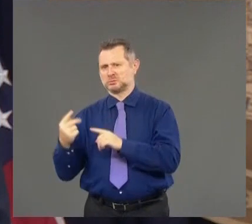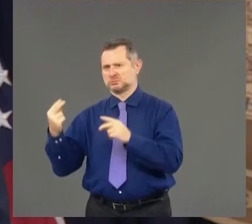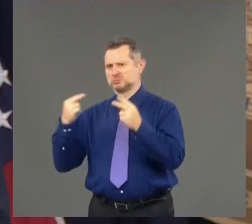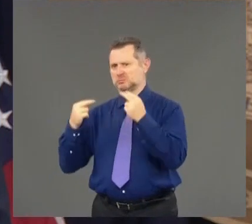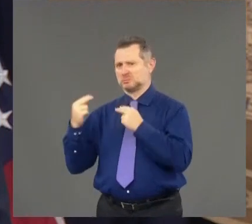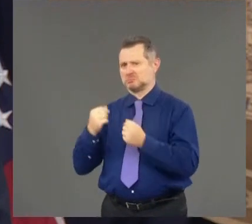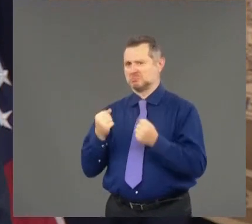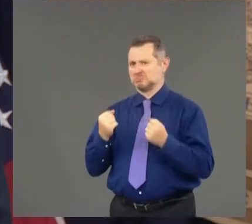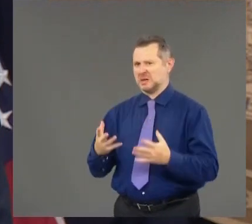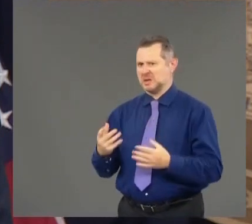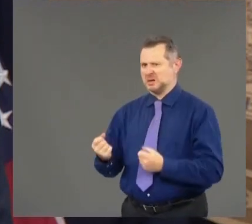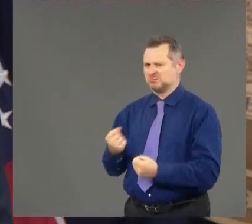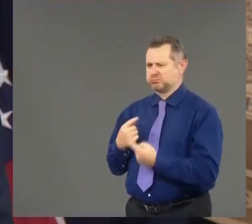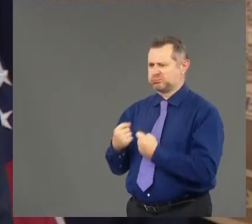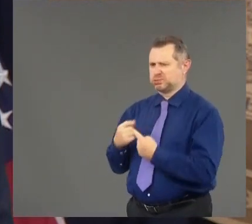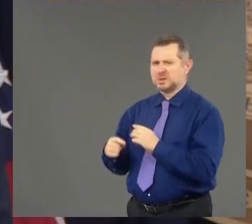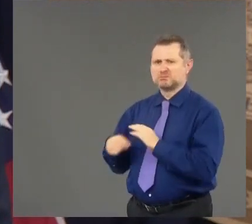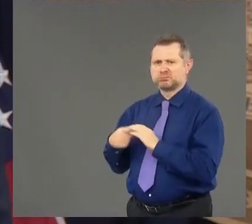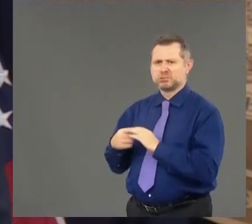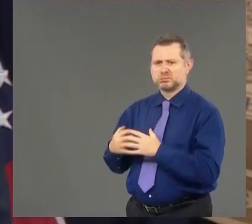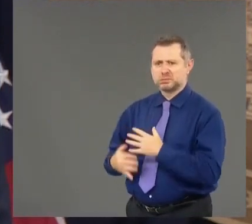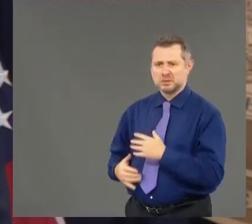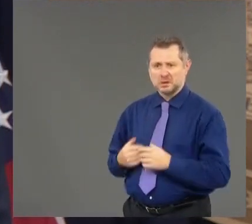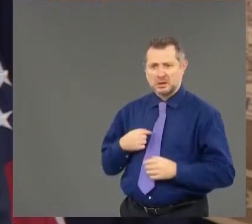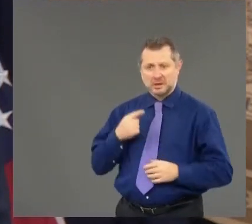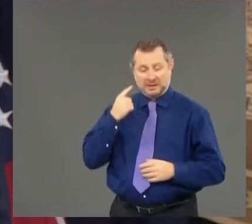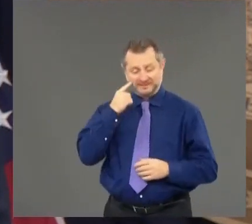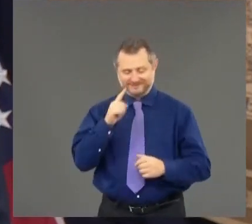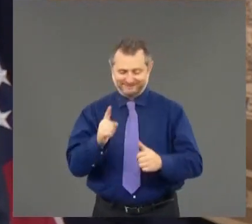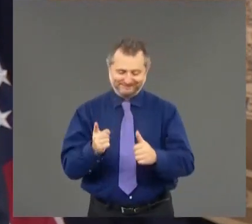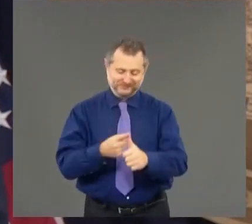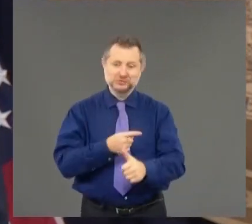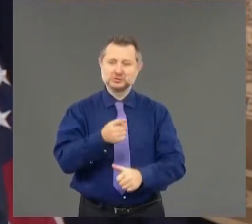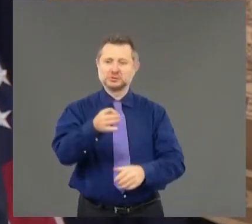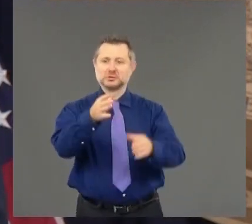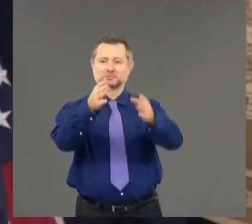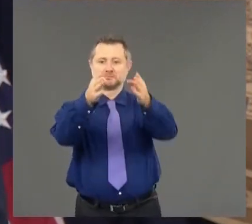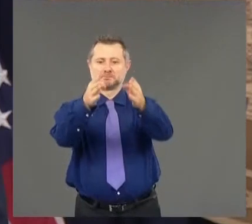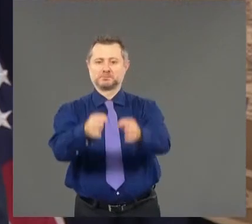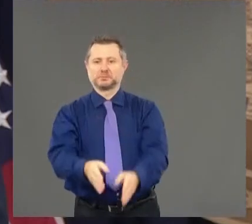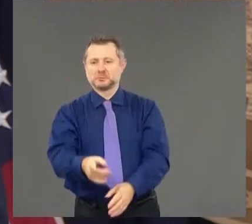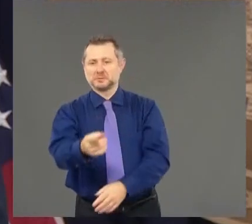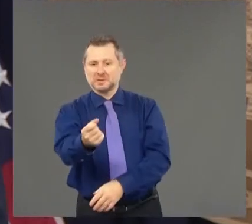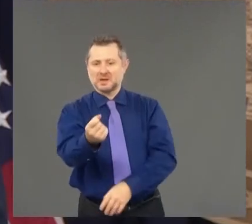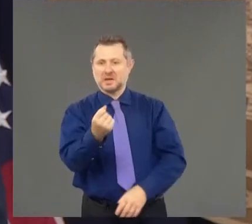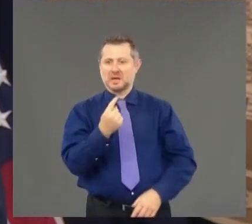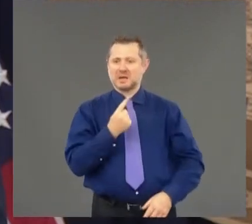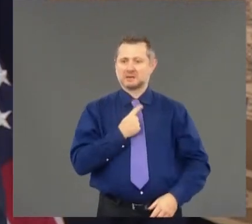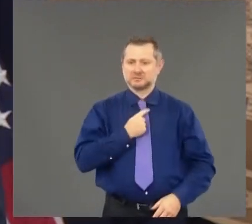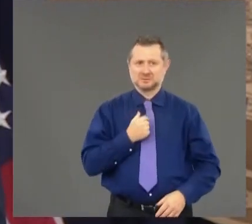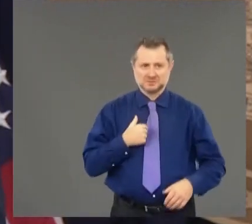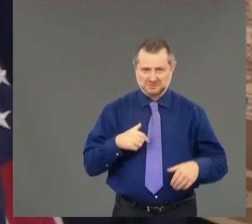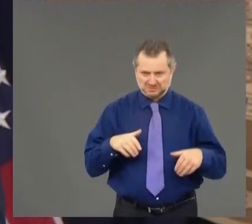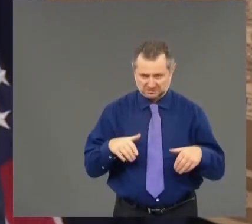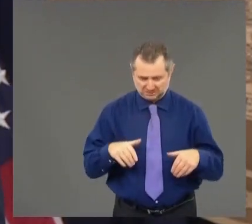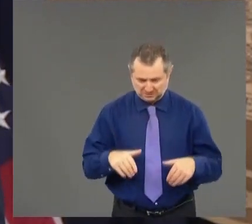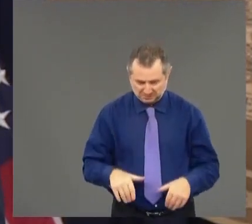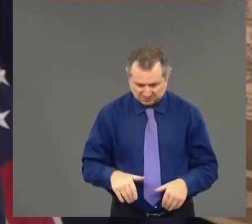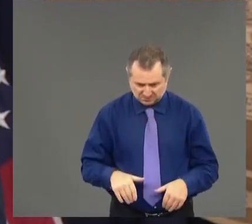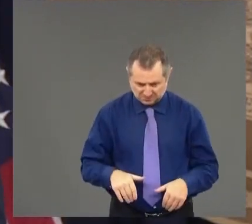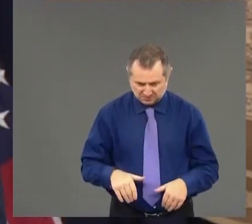questions. I think this is the first time I have been truly stumped by a